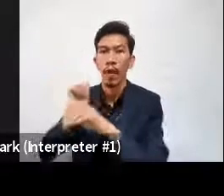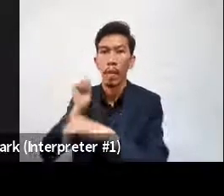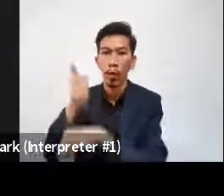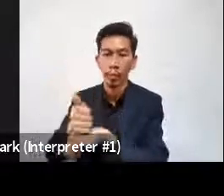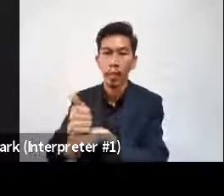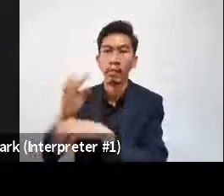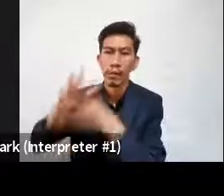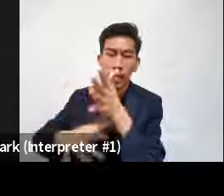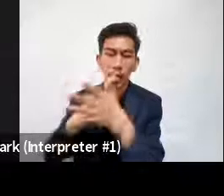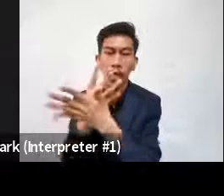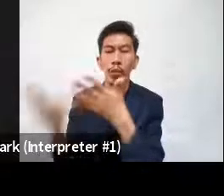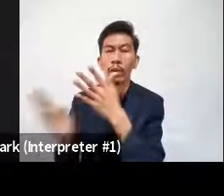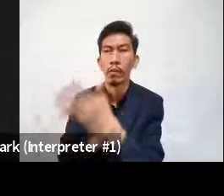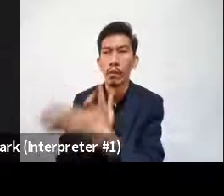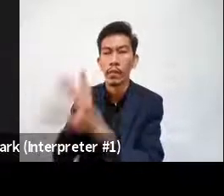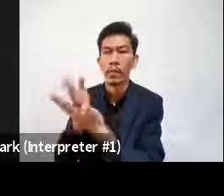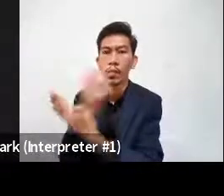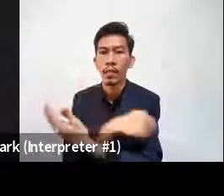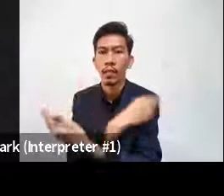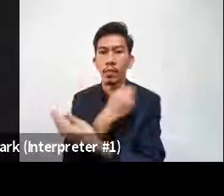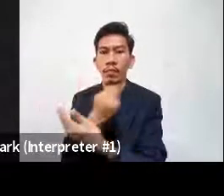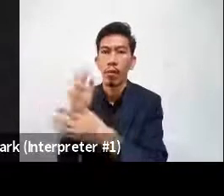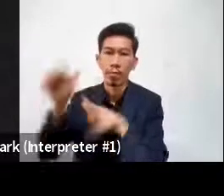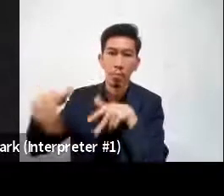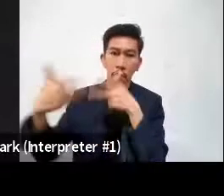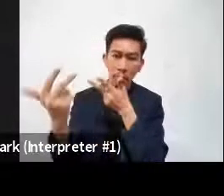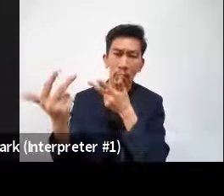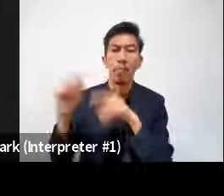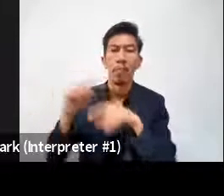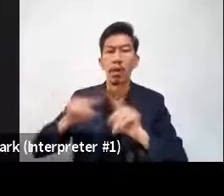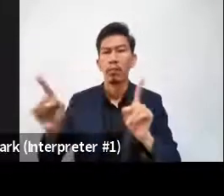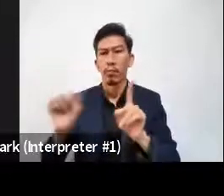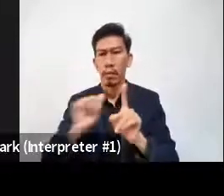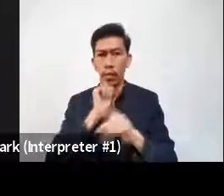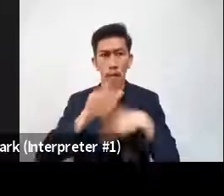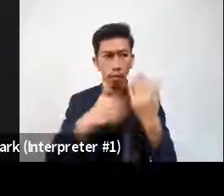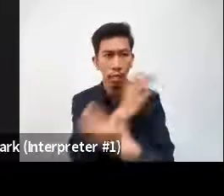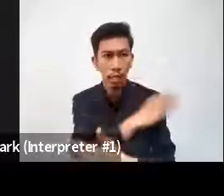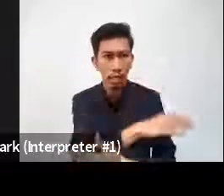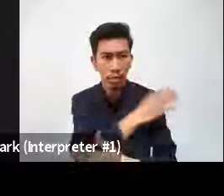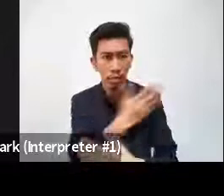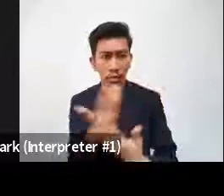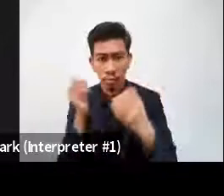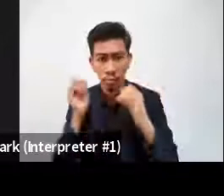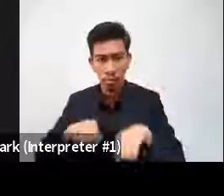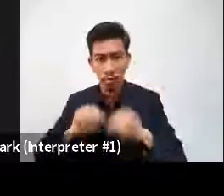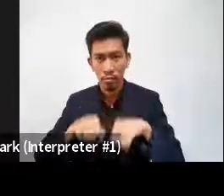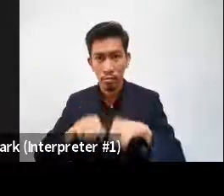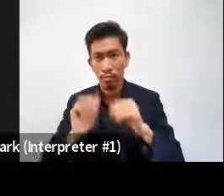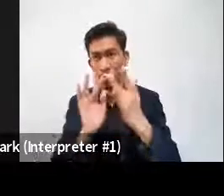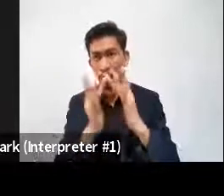visits, telemedicine, but not all clinics had internet and not all patients can access